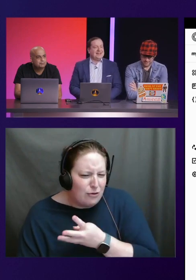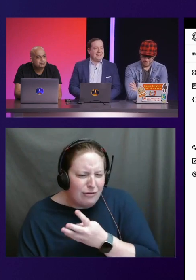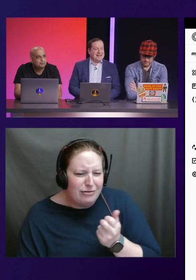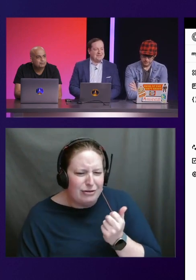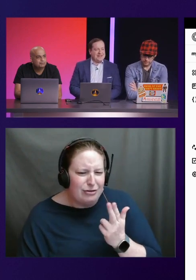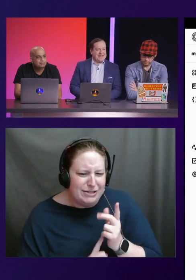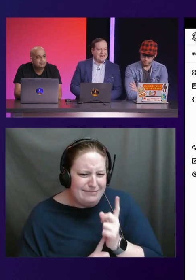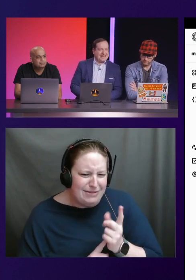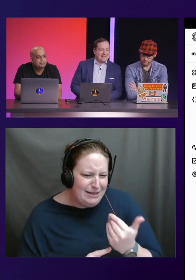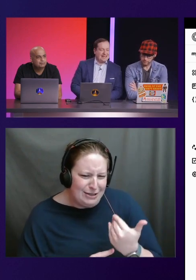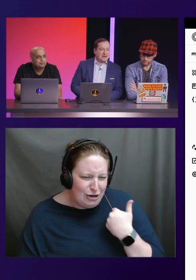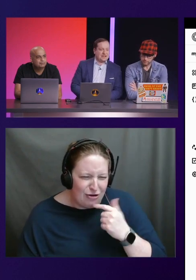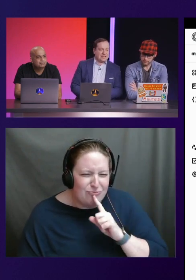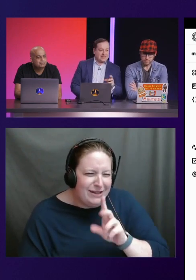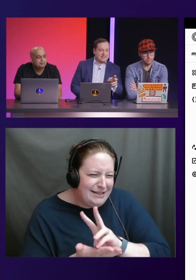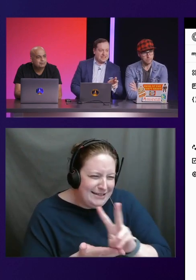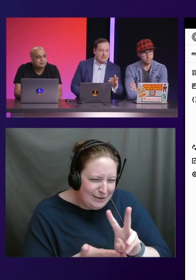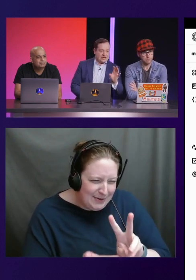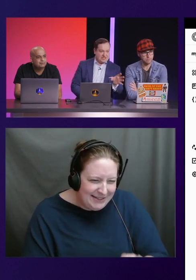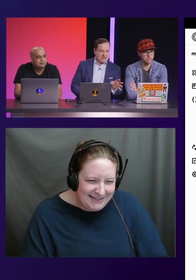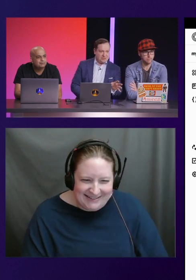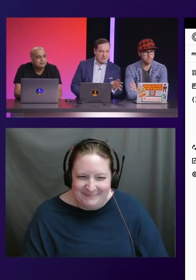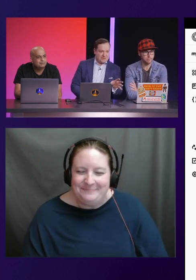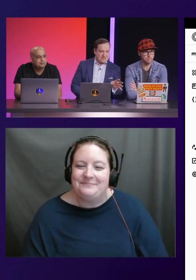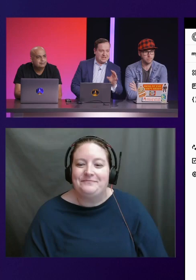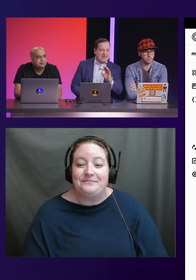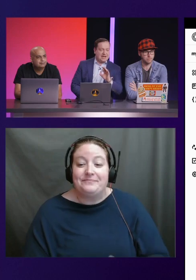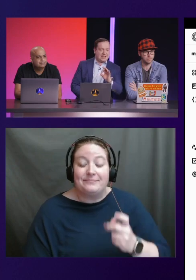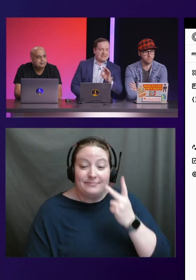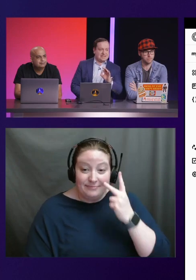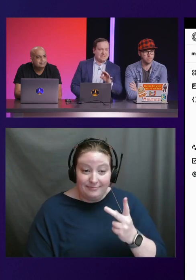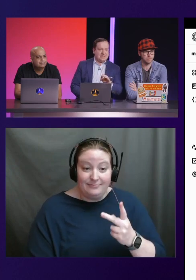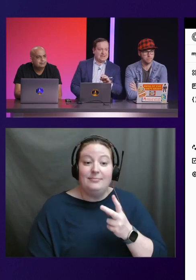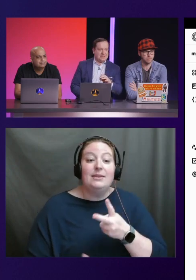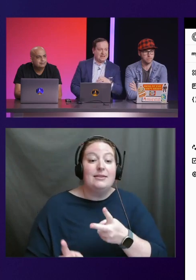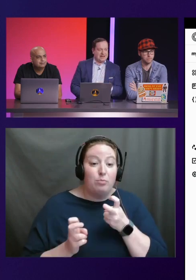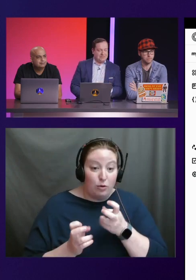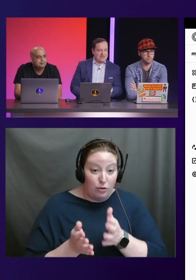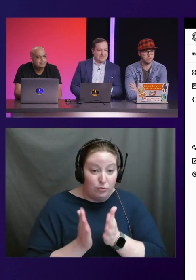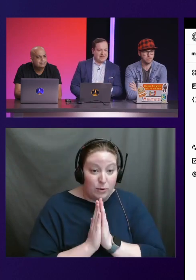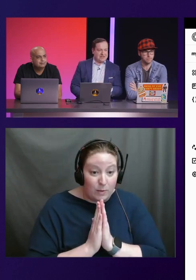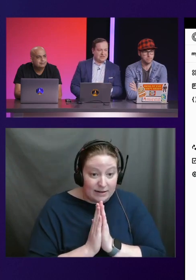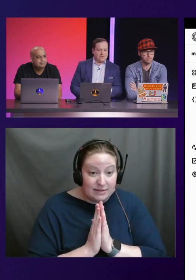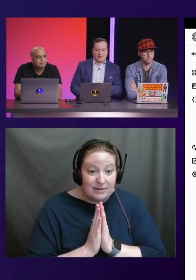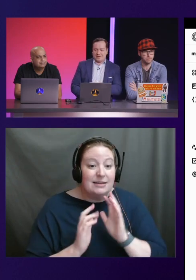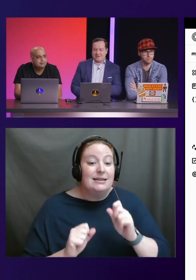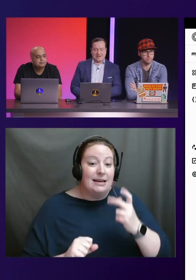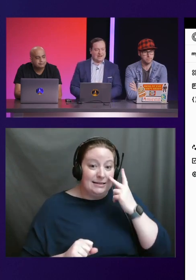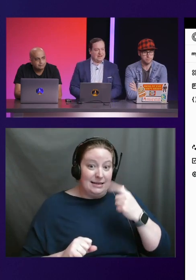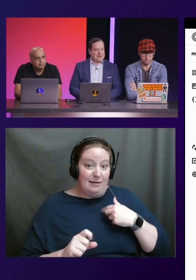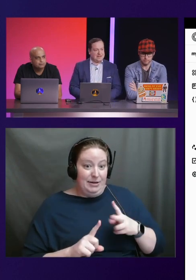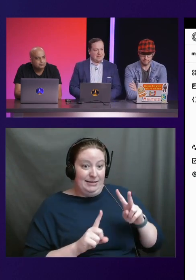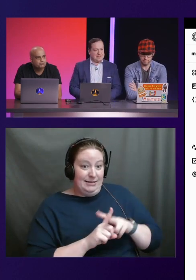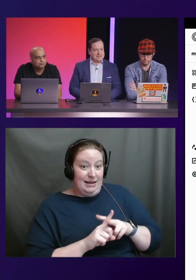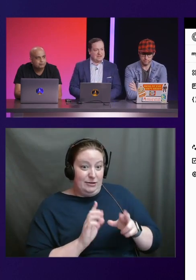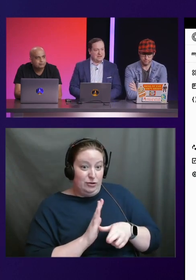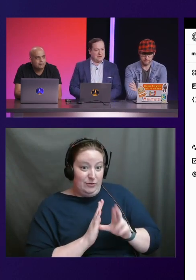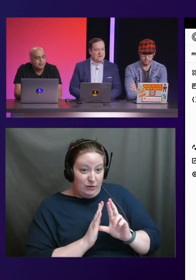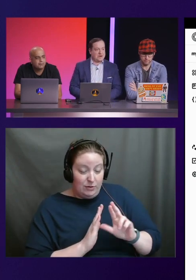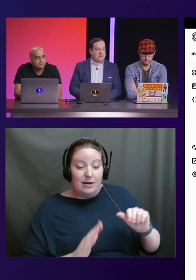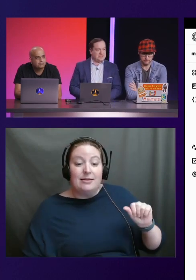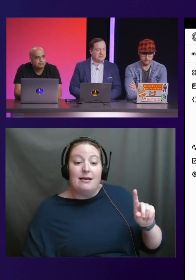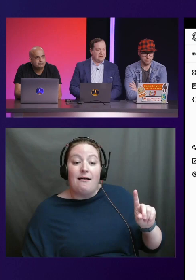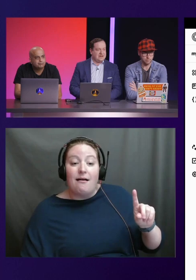there. Okay, so I can see here, I can see the pull request. I can see that I've been assigned as the reviewer and that Adnan is